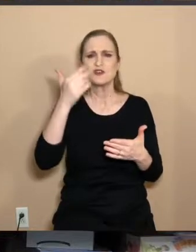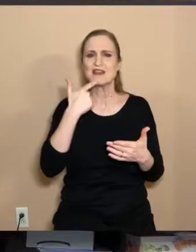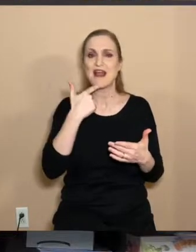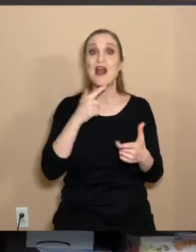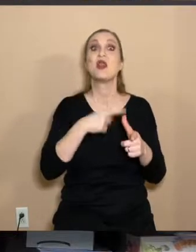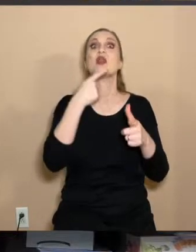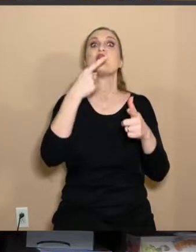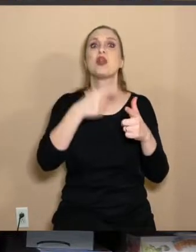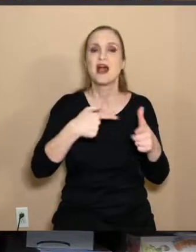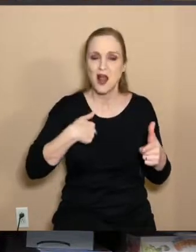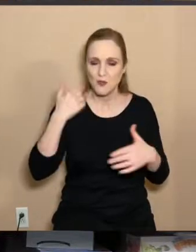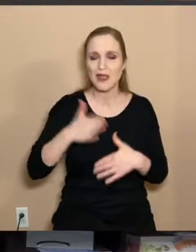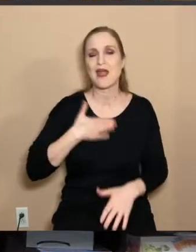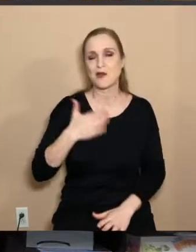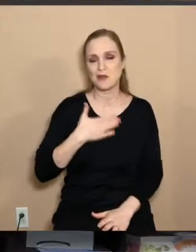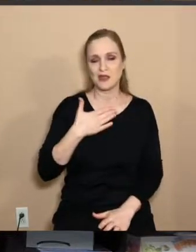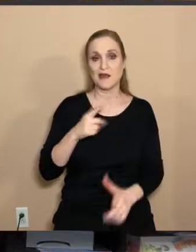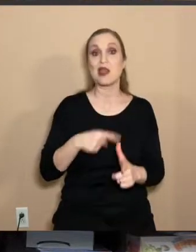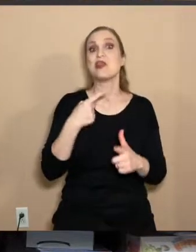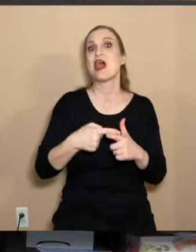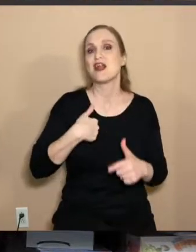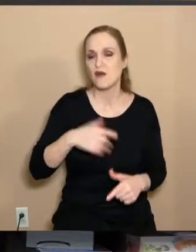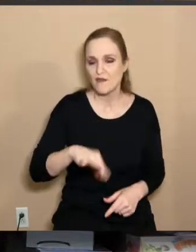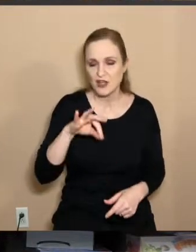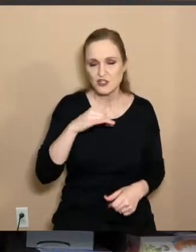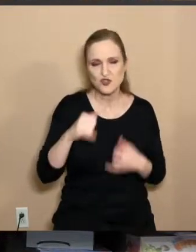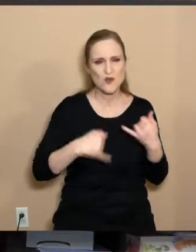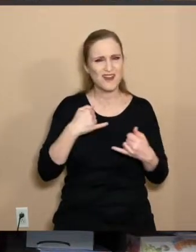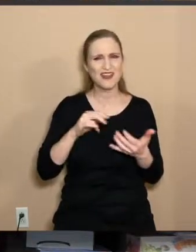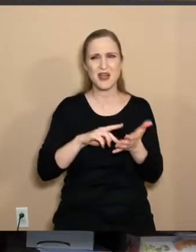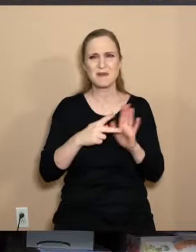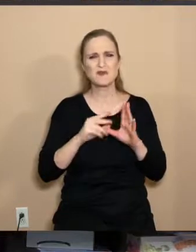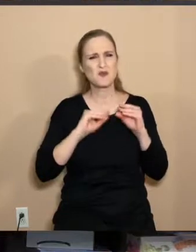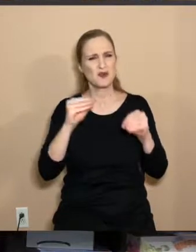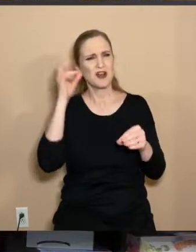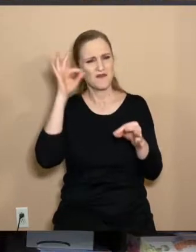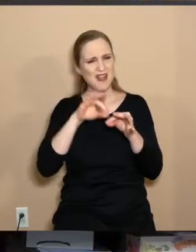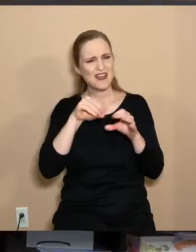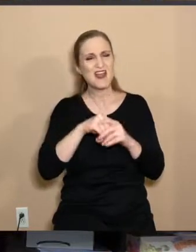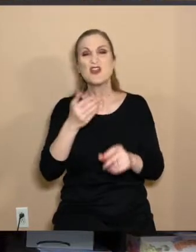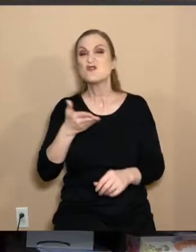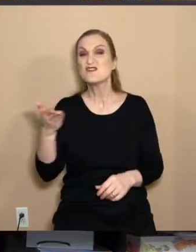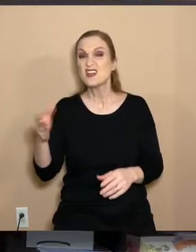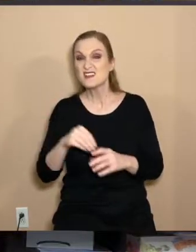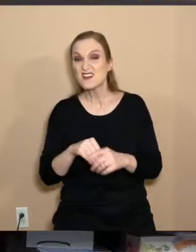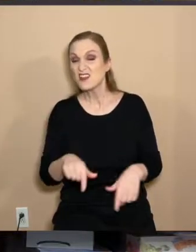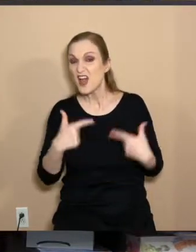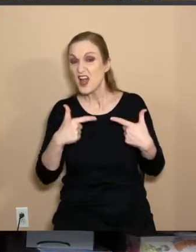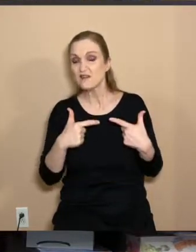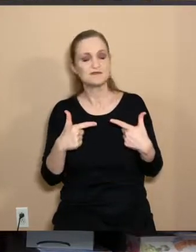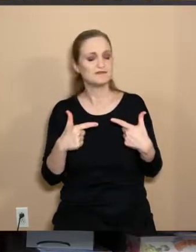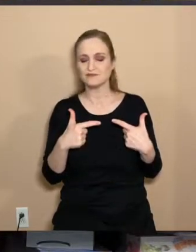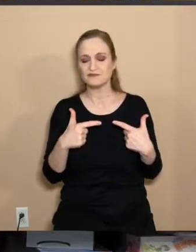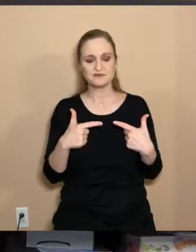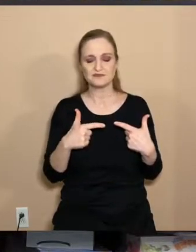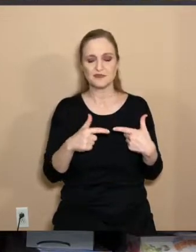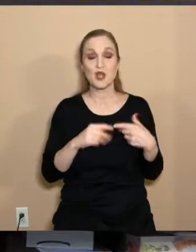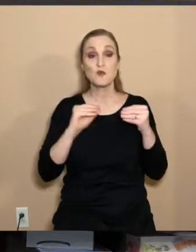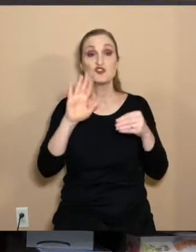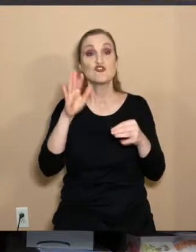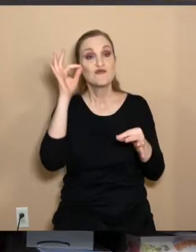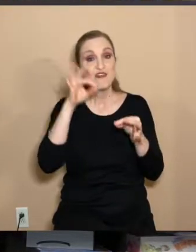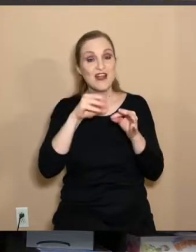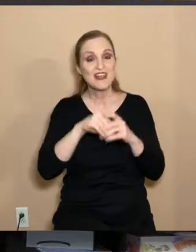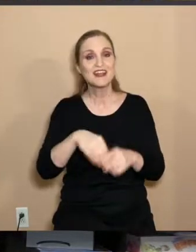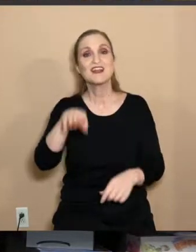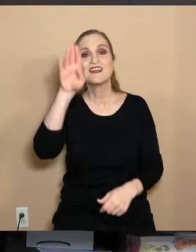when I'm going to be happy. That's when I'm going to find joy. That means we're putting our faith in those things in this life. Instead, put your faith in